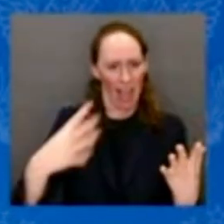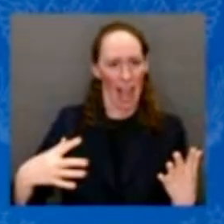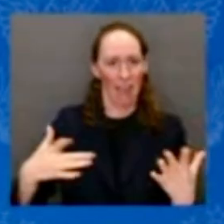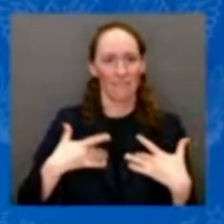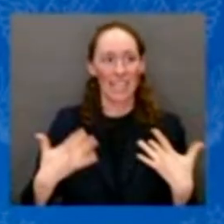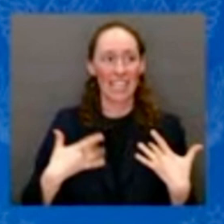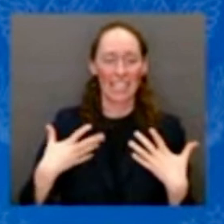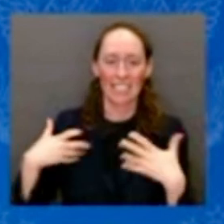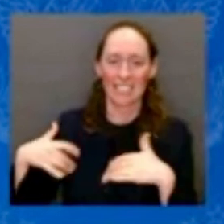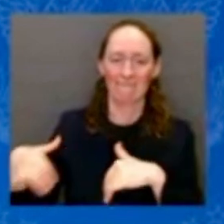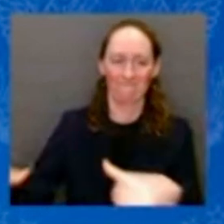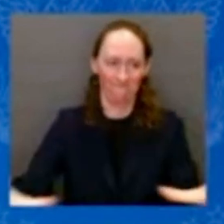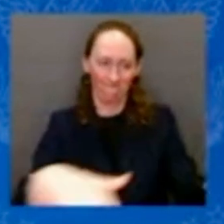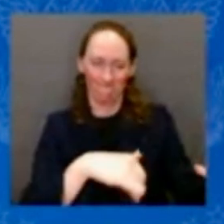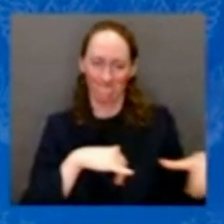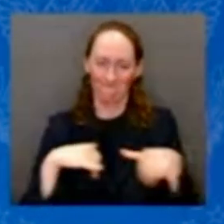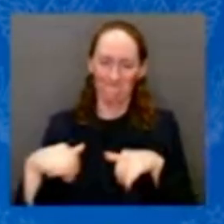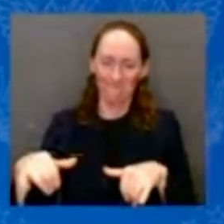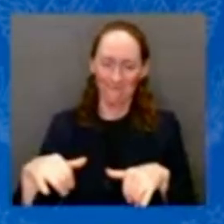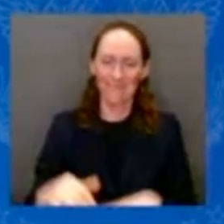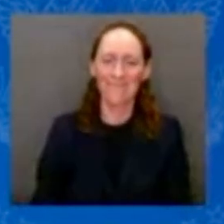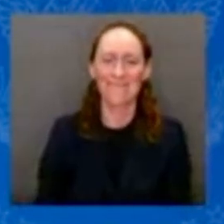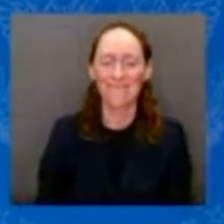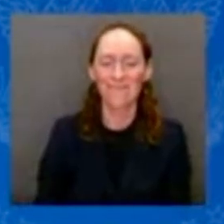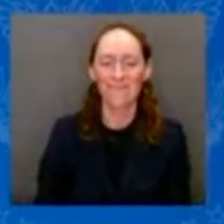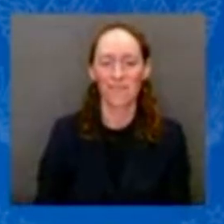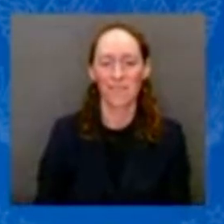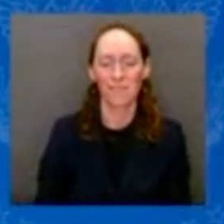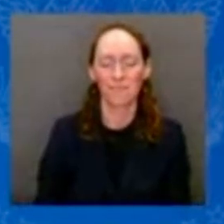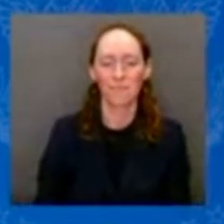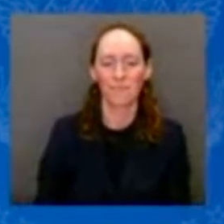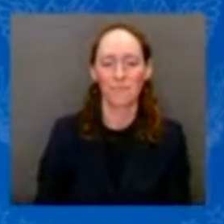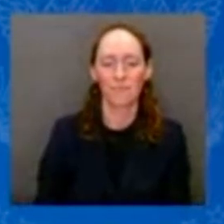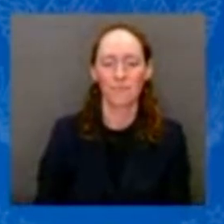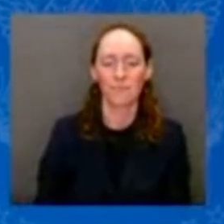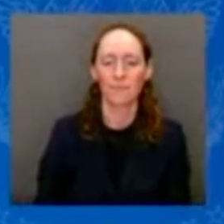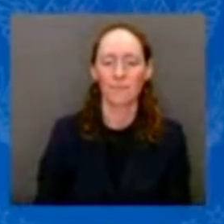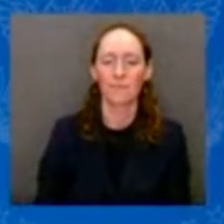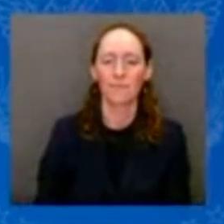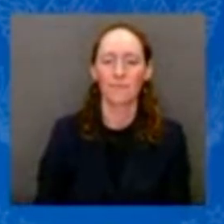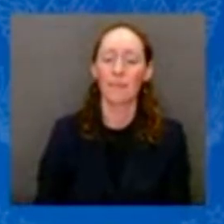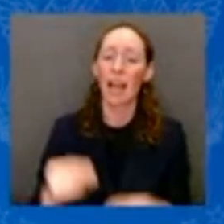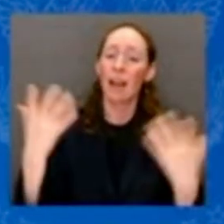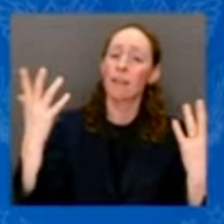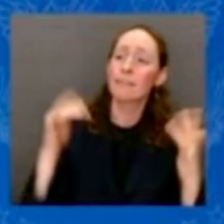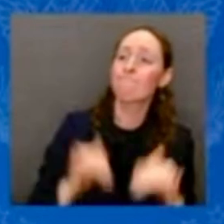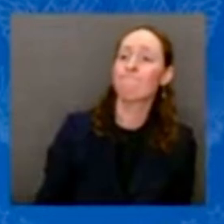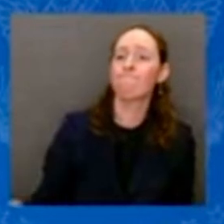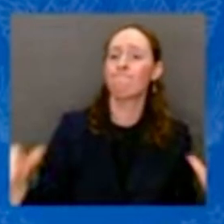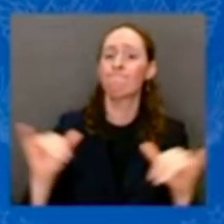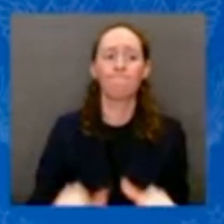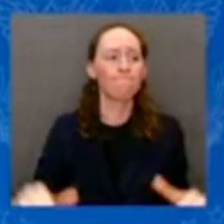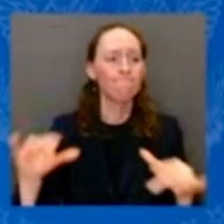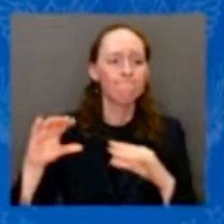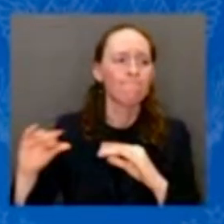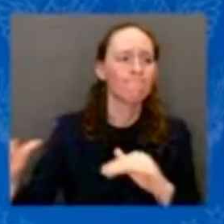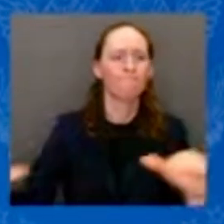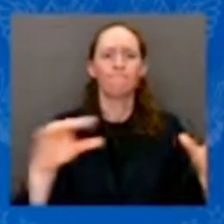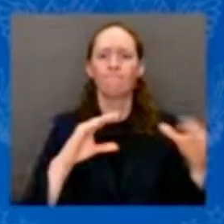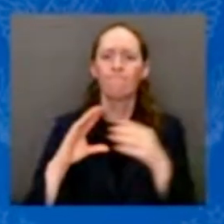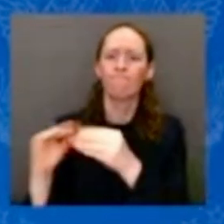message we've heard too often, including 2 years ago this week, after the spa shooting